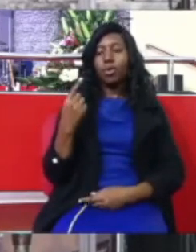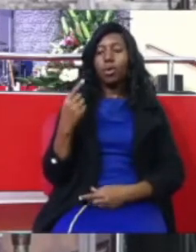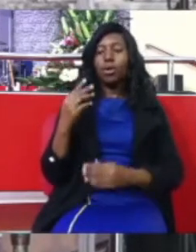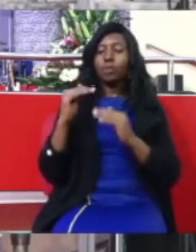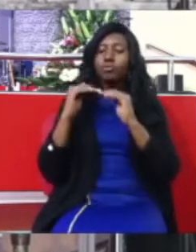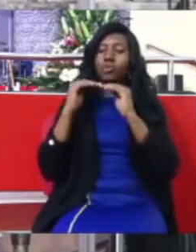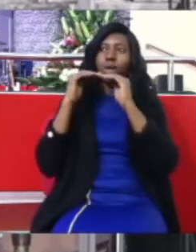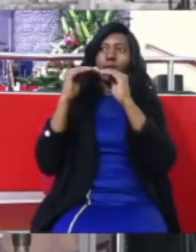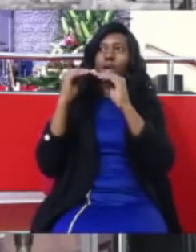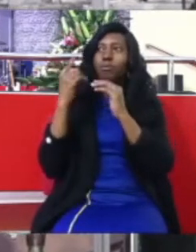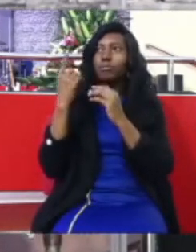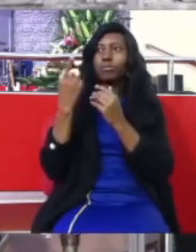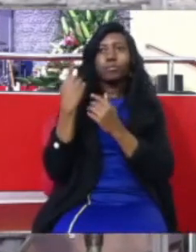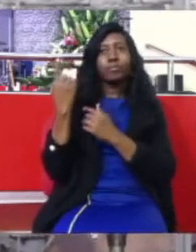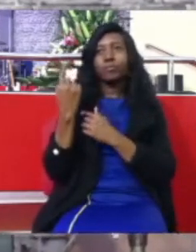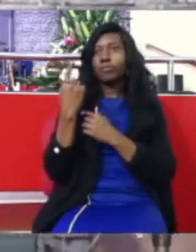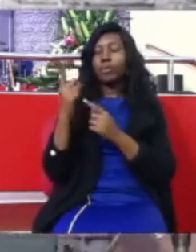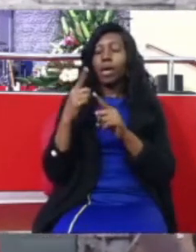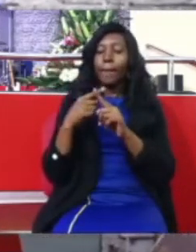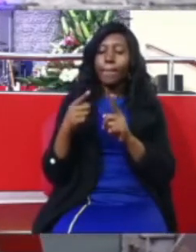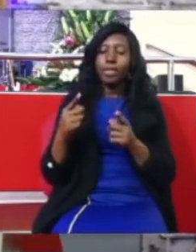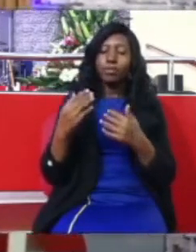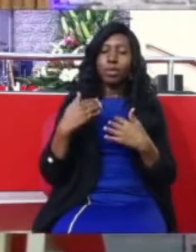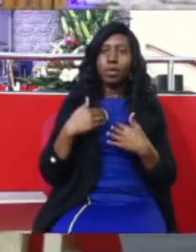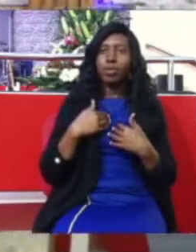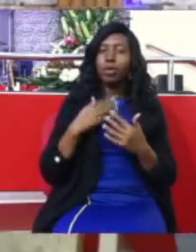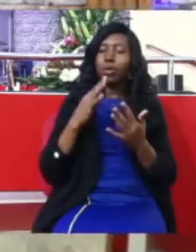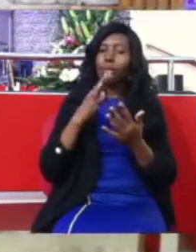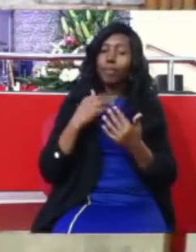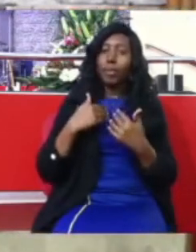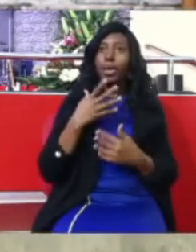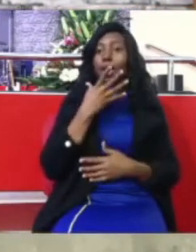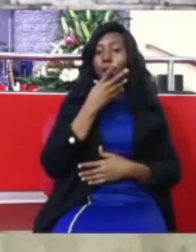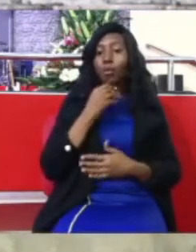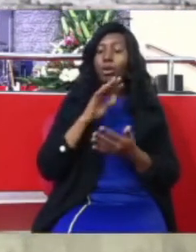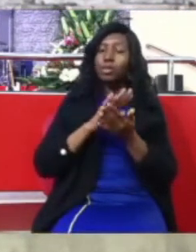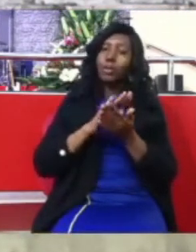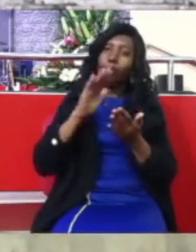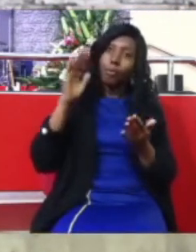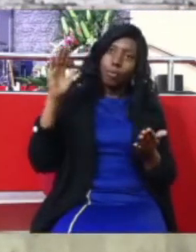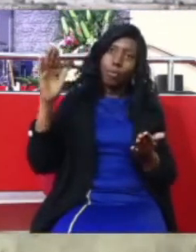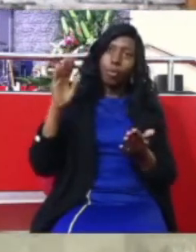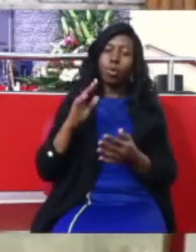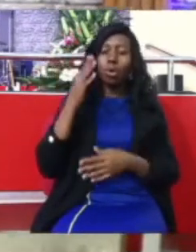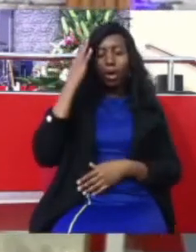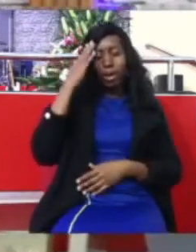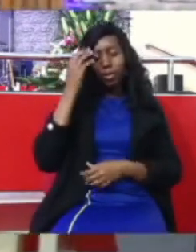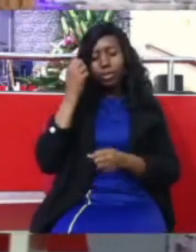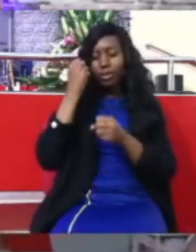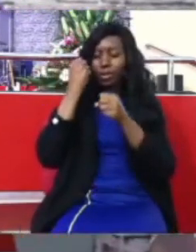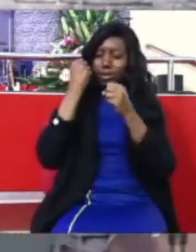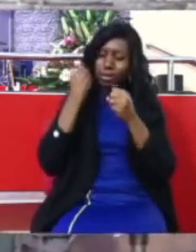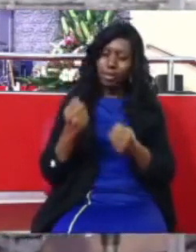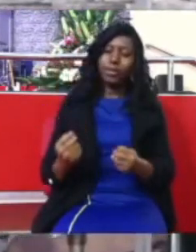not settling for anything ordinary in this place. I know that it has been very difficult. I know that